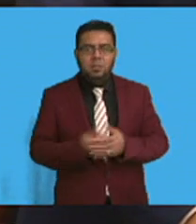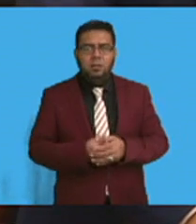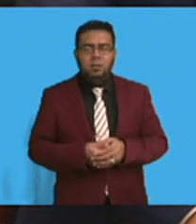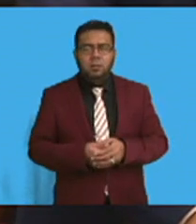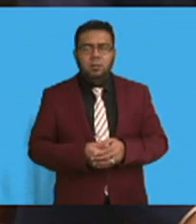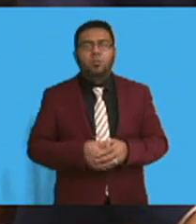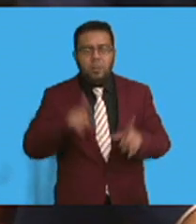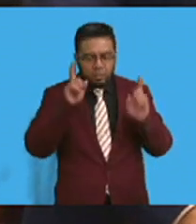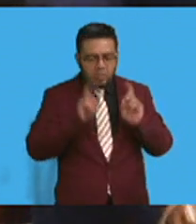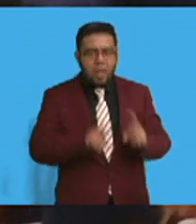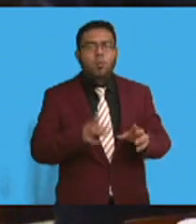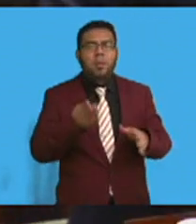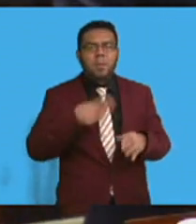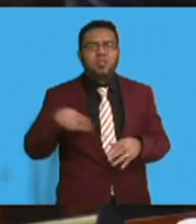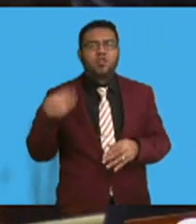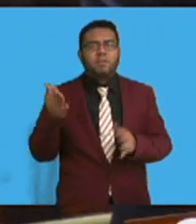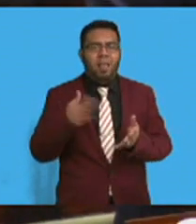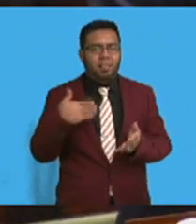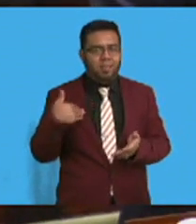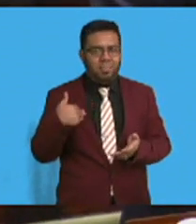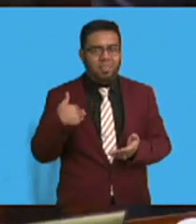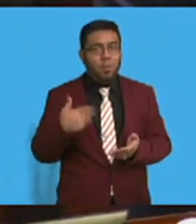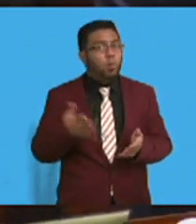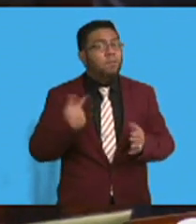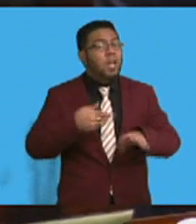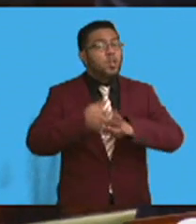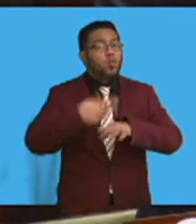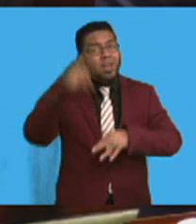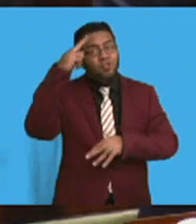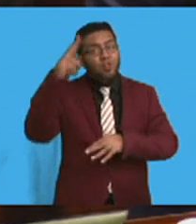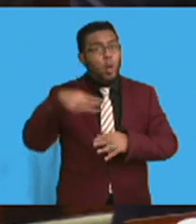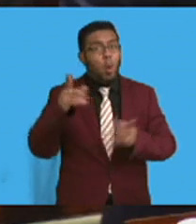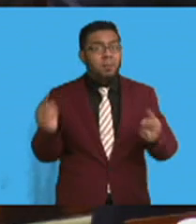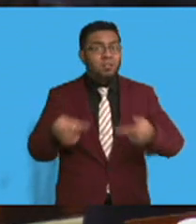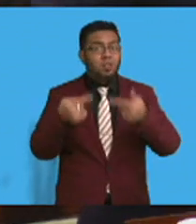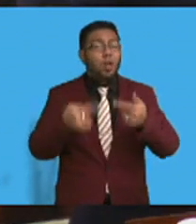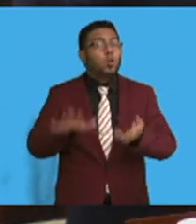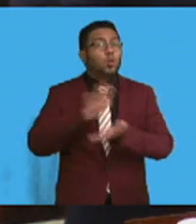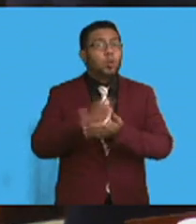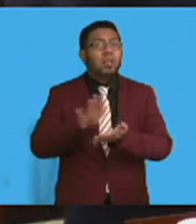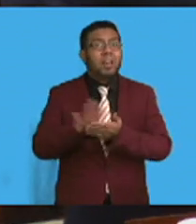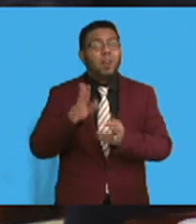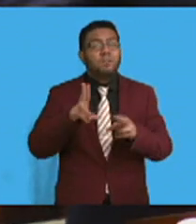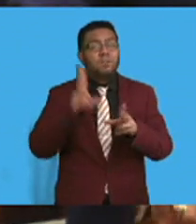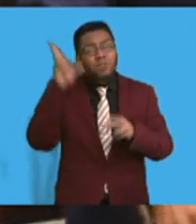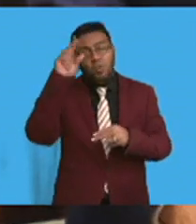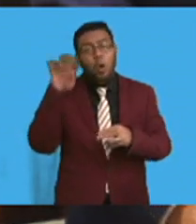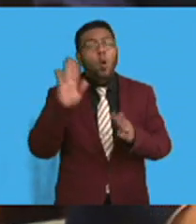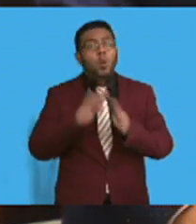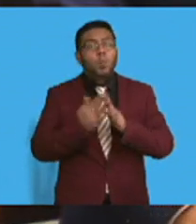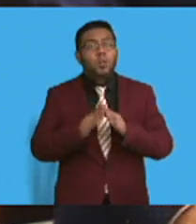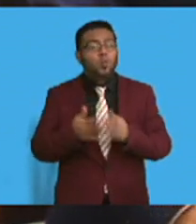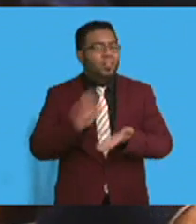of Health. Madam Speaker, we're also launching a new national competition across Fiji to clean up Fijian communities through the Clean